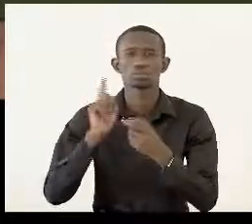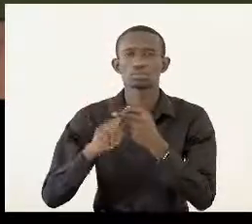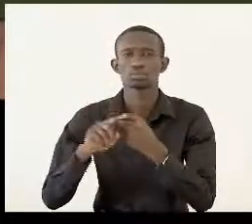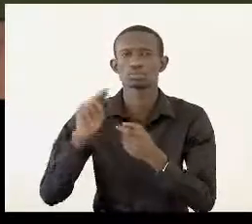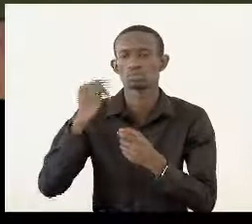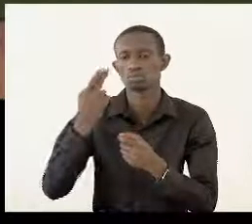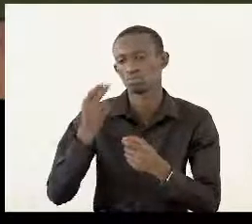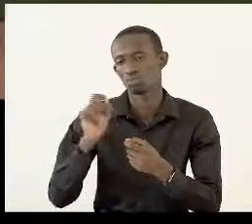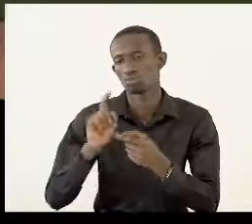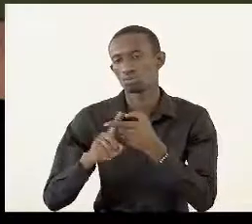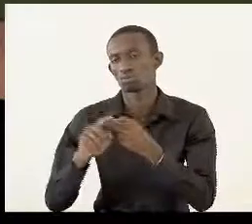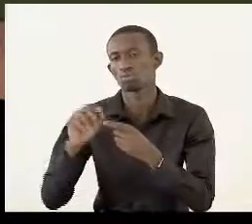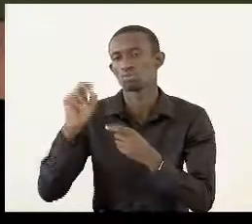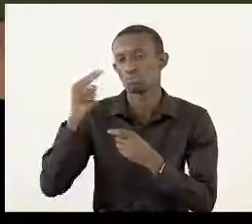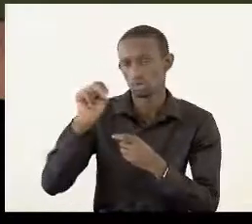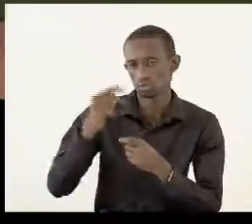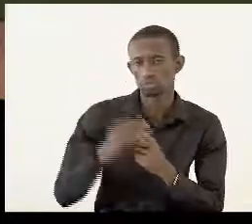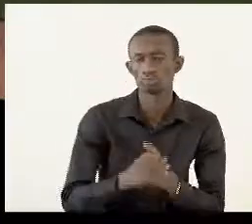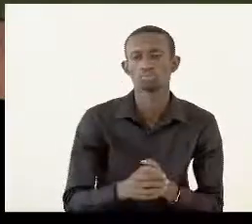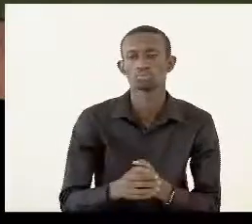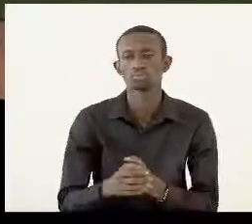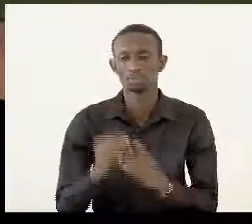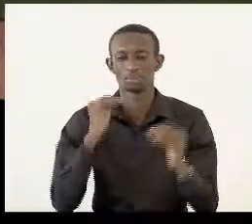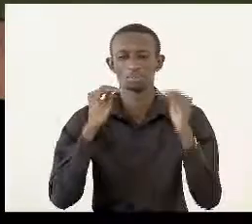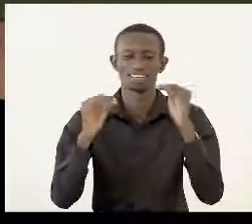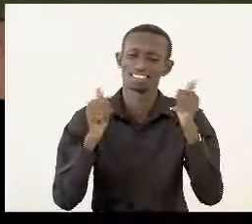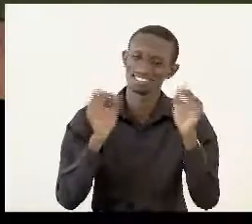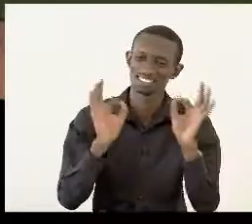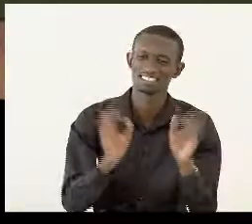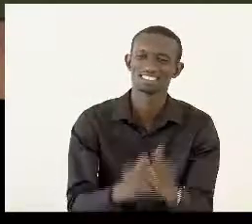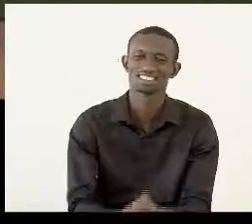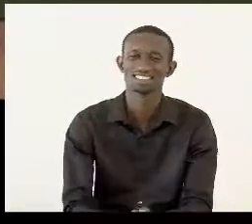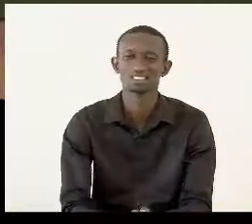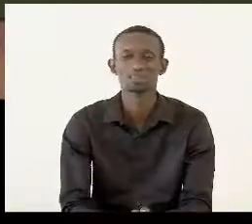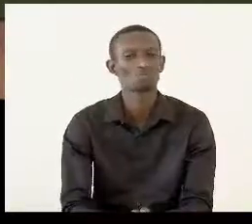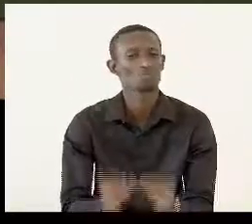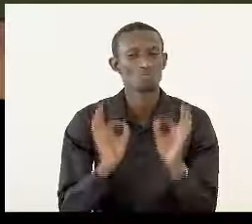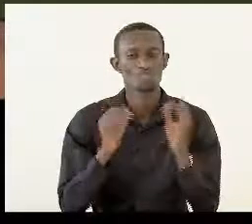oxygen atom, 1. 1 sodium, 1. Balanced. Good.